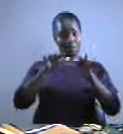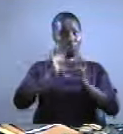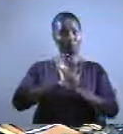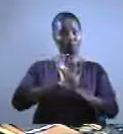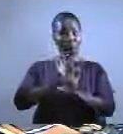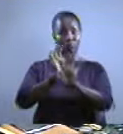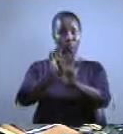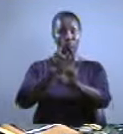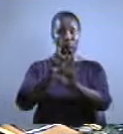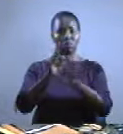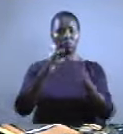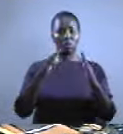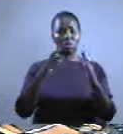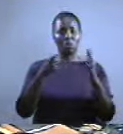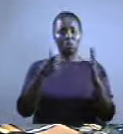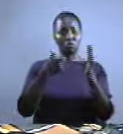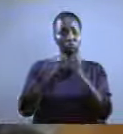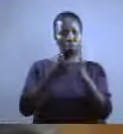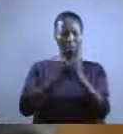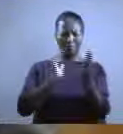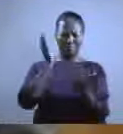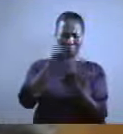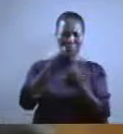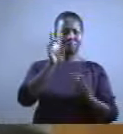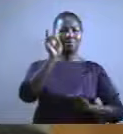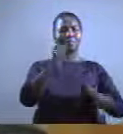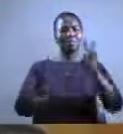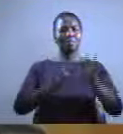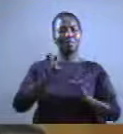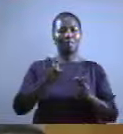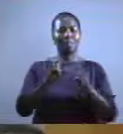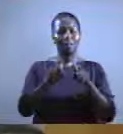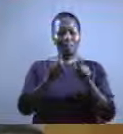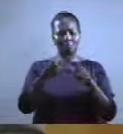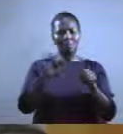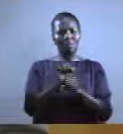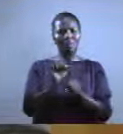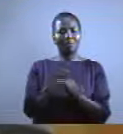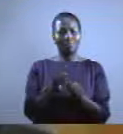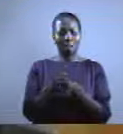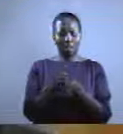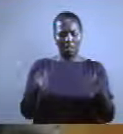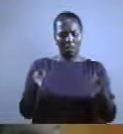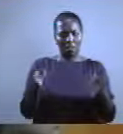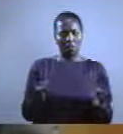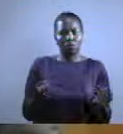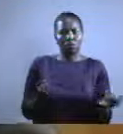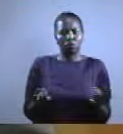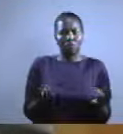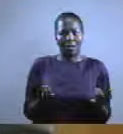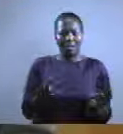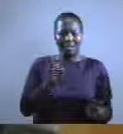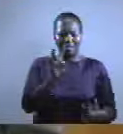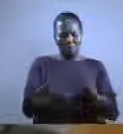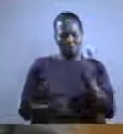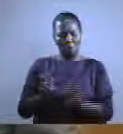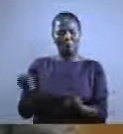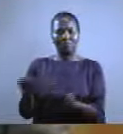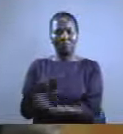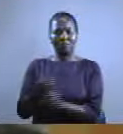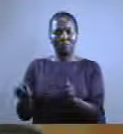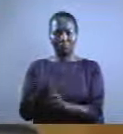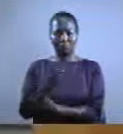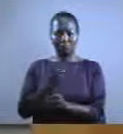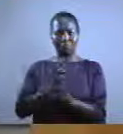down trading stores, injured innocent vendors, destroyed public property, and disrupted public transport